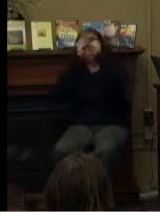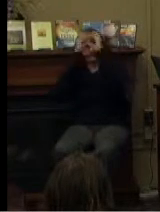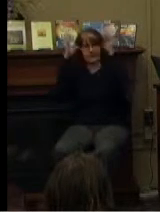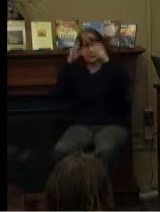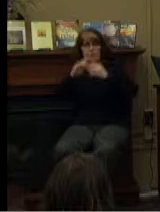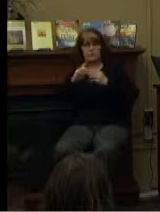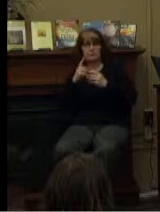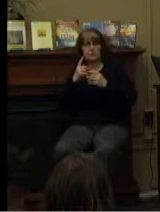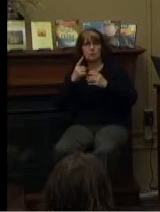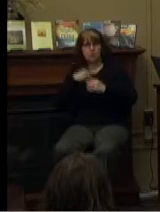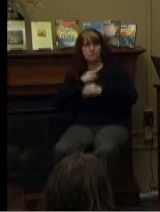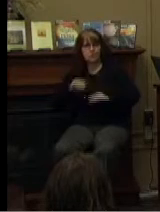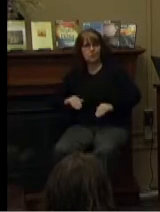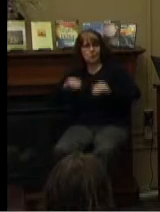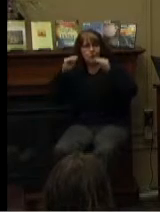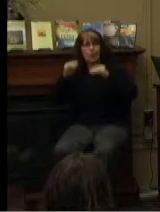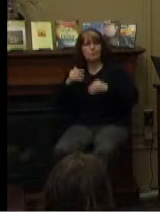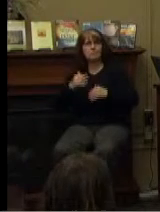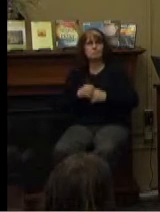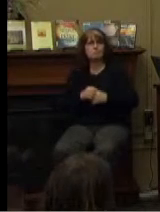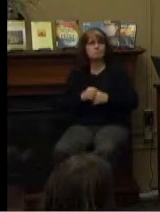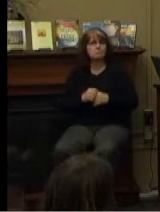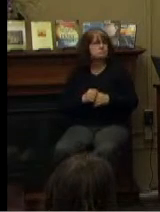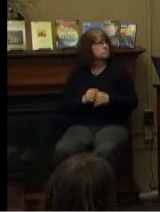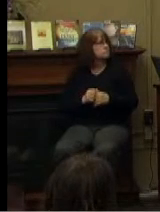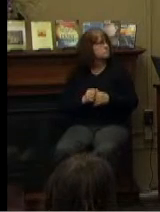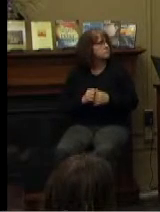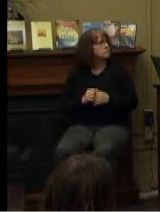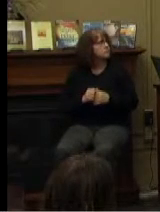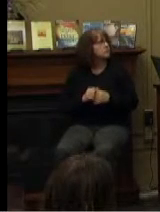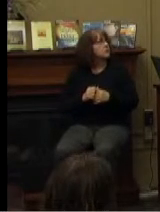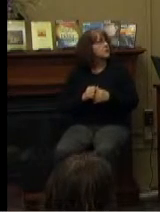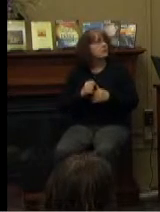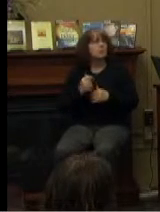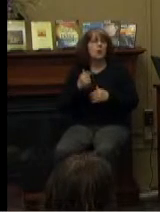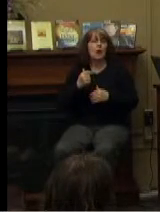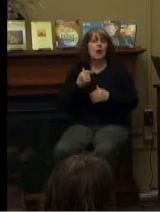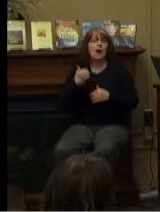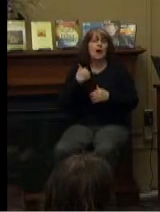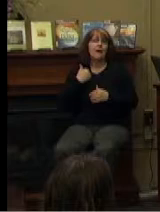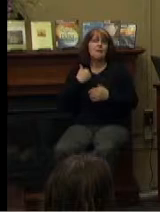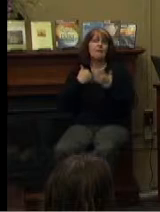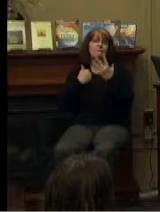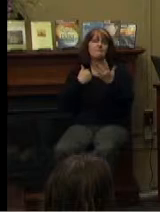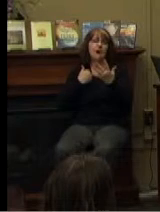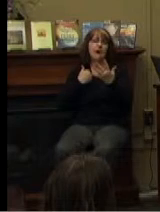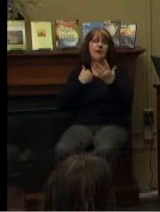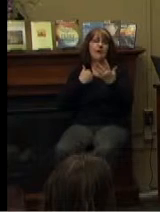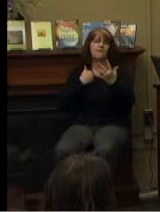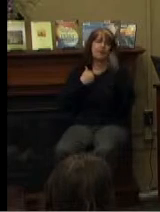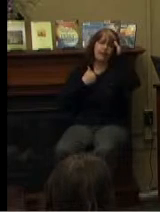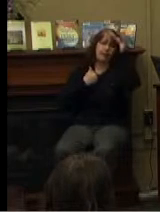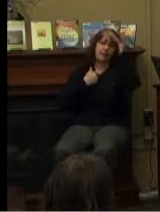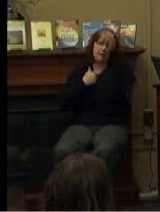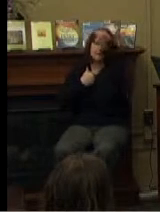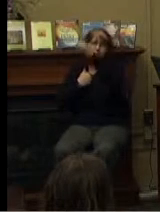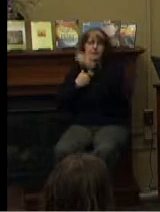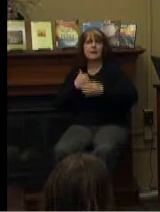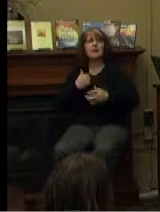of as we continue forward. So I have kind of five frames. So typically we hear